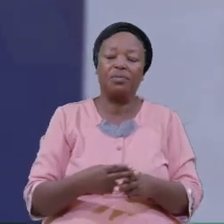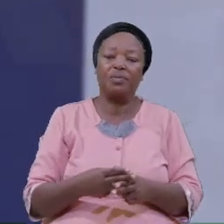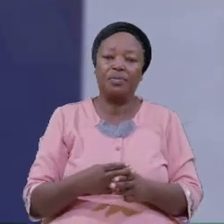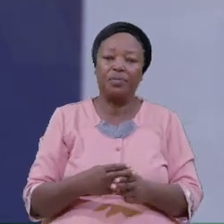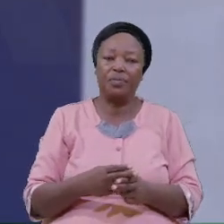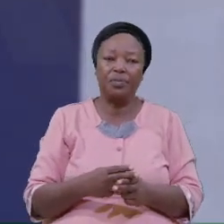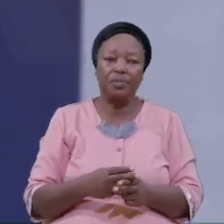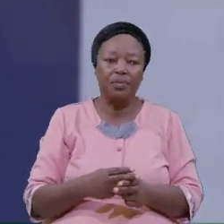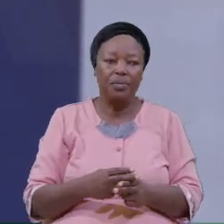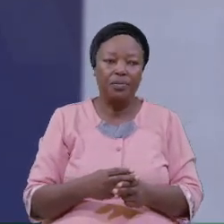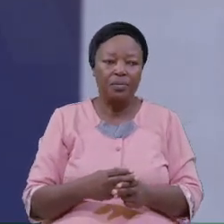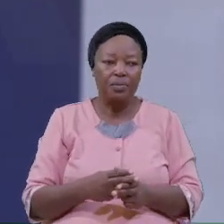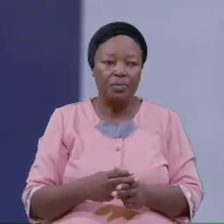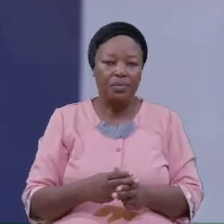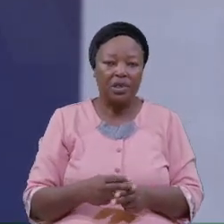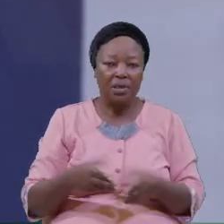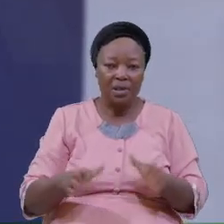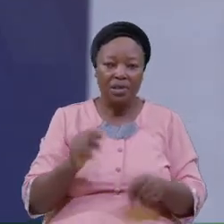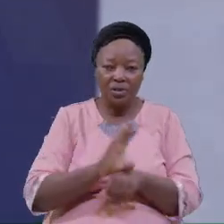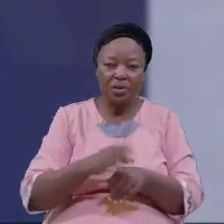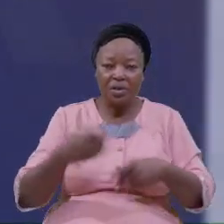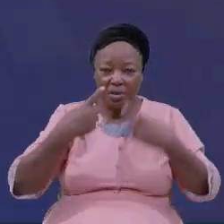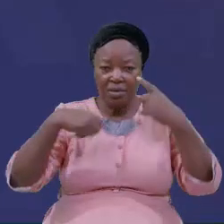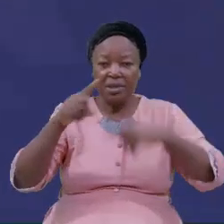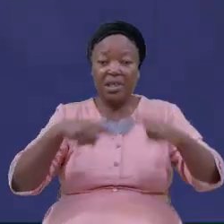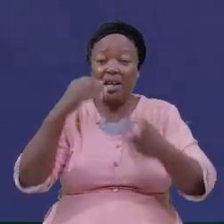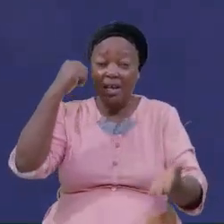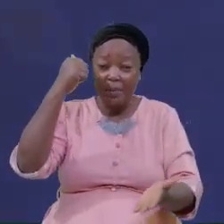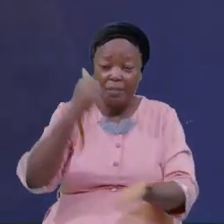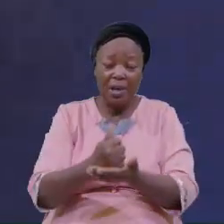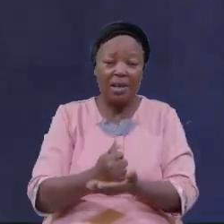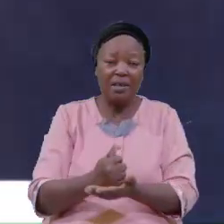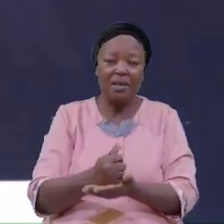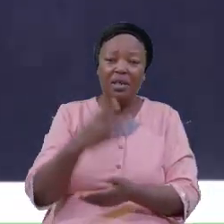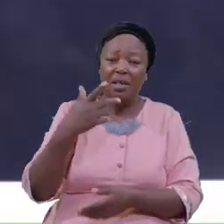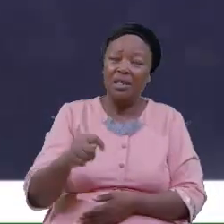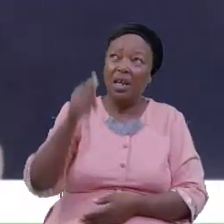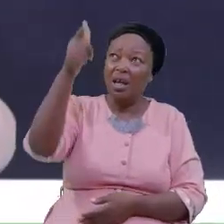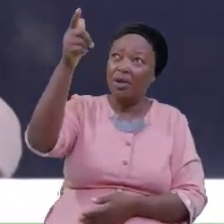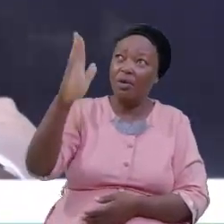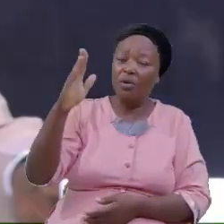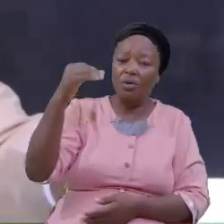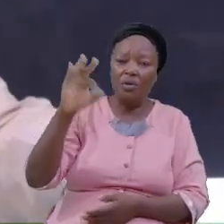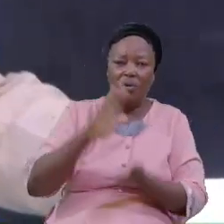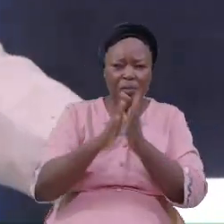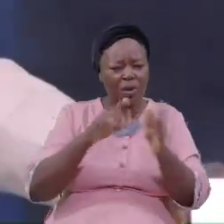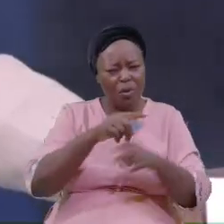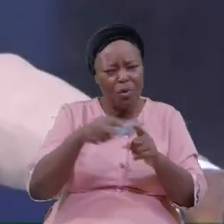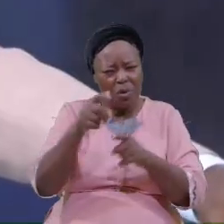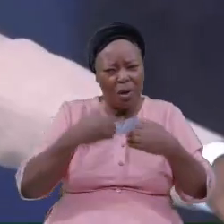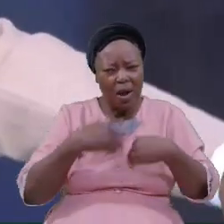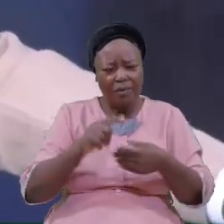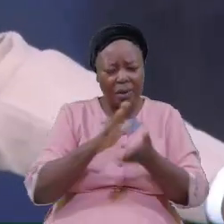And the church say amen to that. The God of peace. When you have the peace of God and